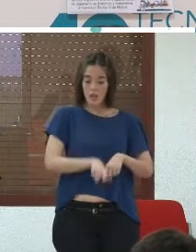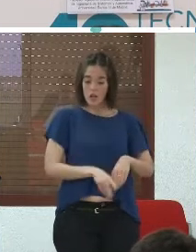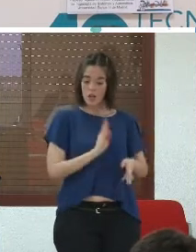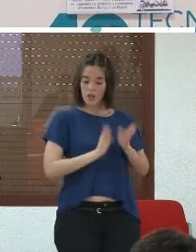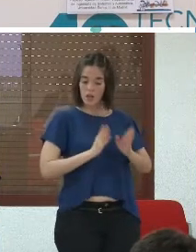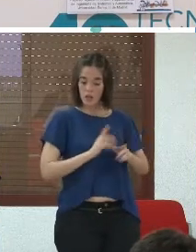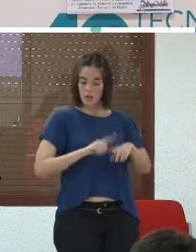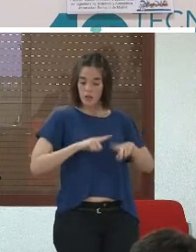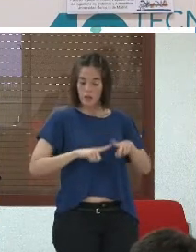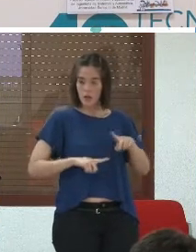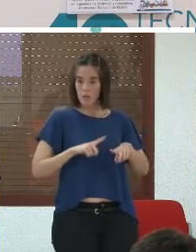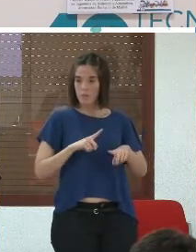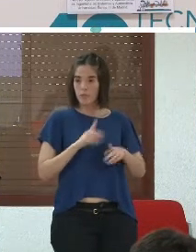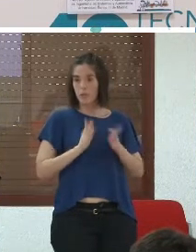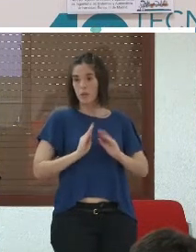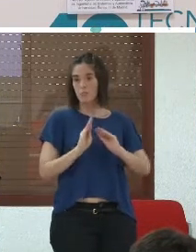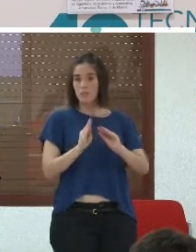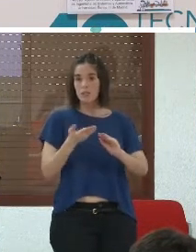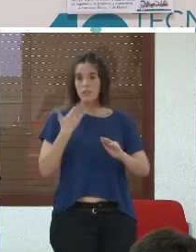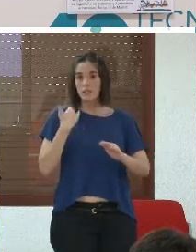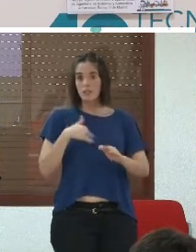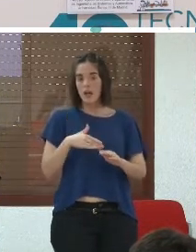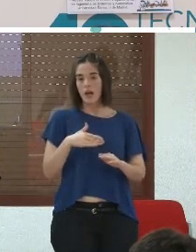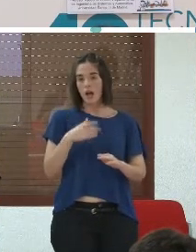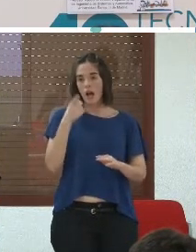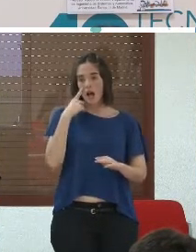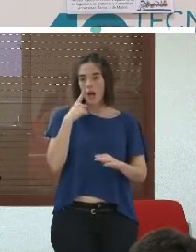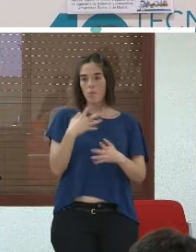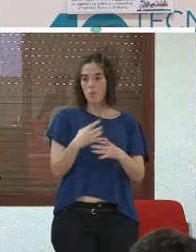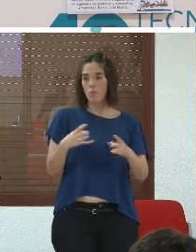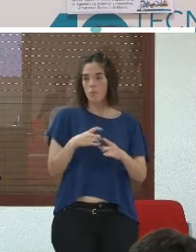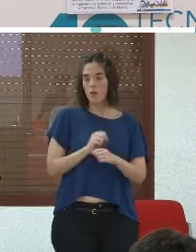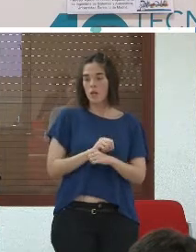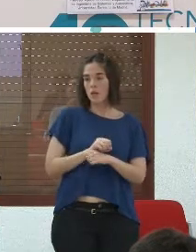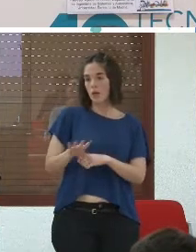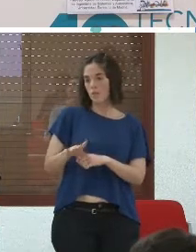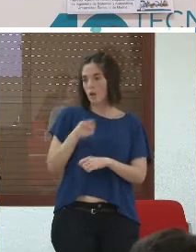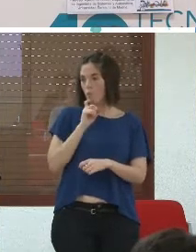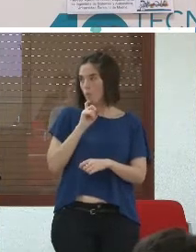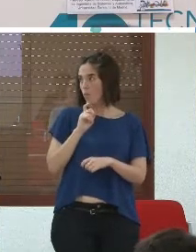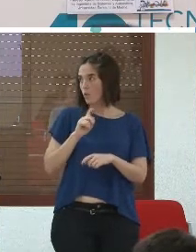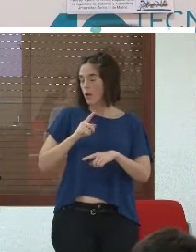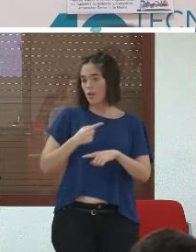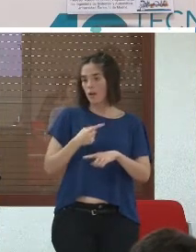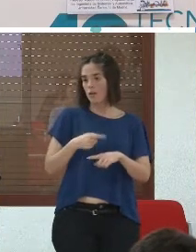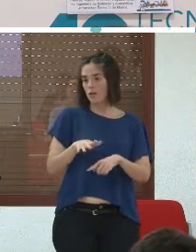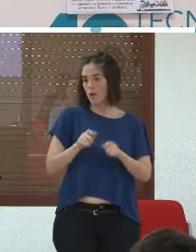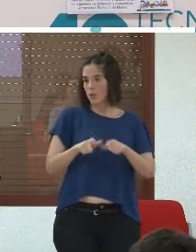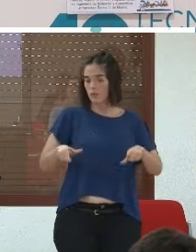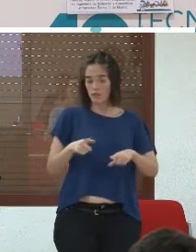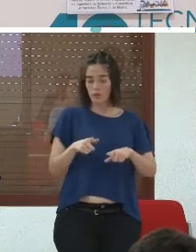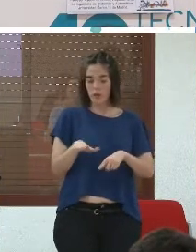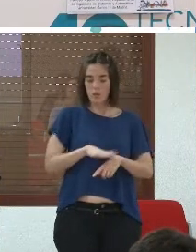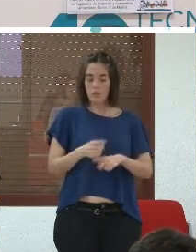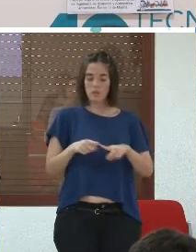the therapist prior to the therapy, they will provide the control orders that will be sent to the different parts of the